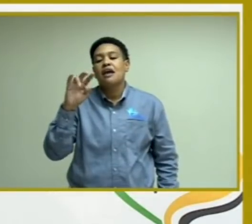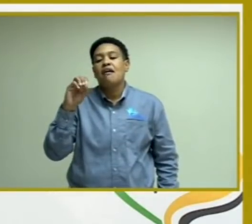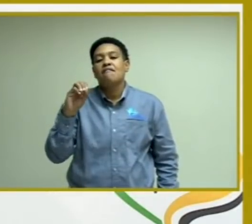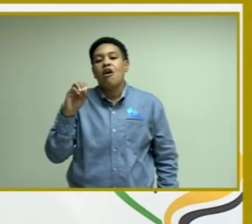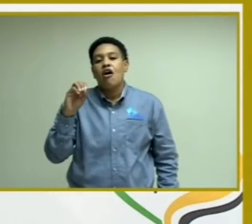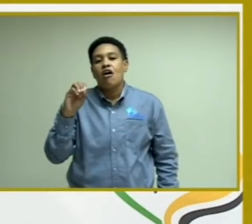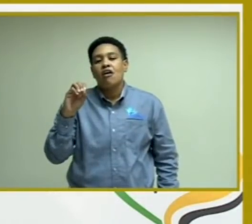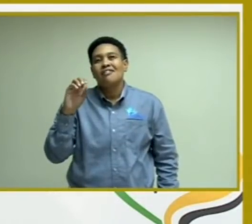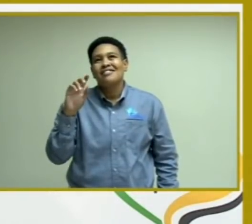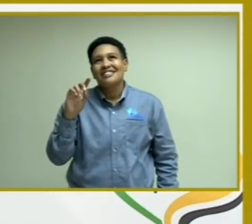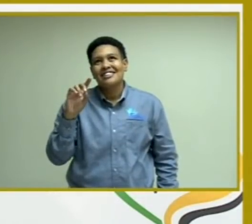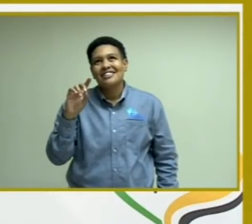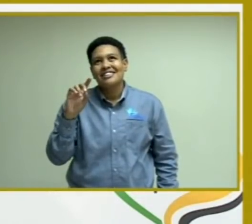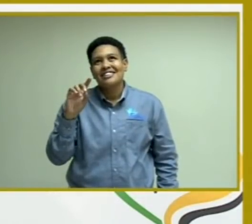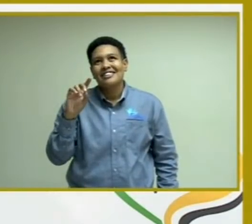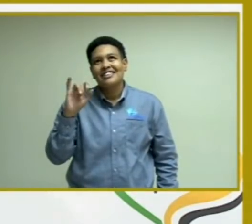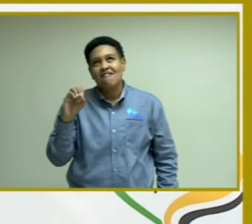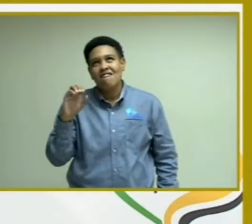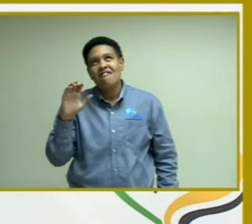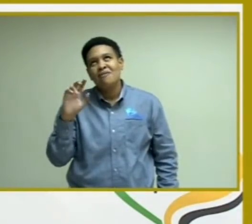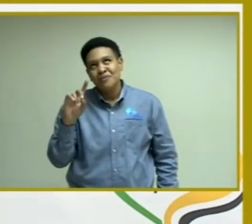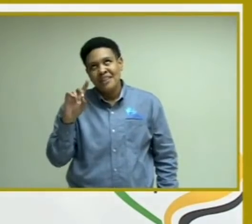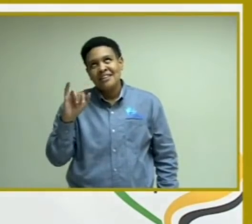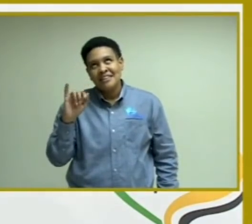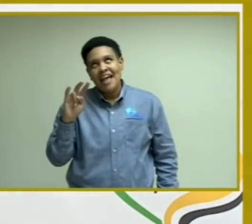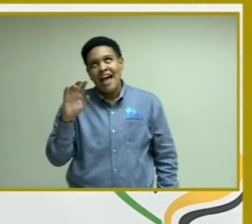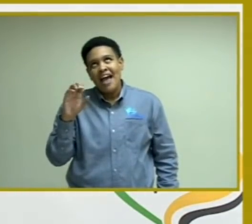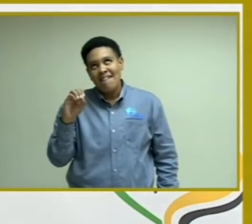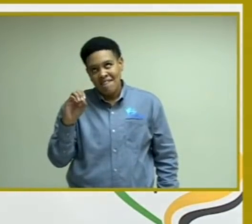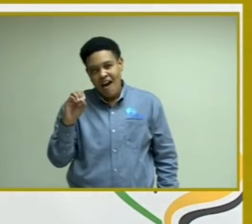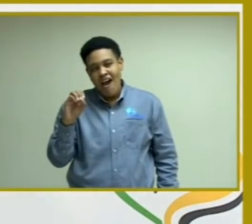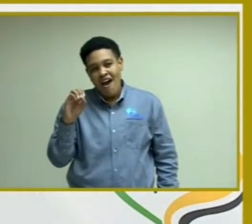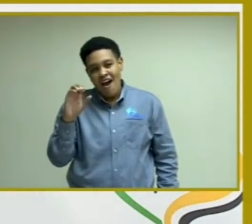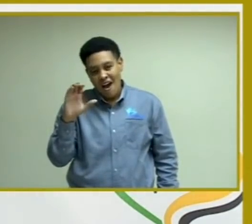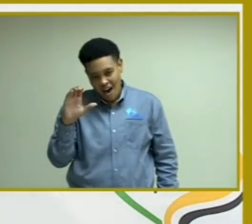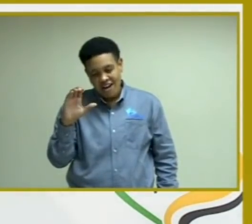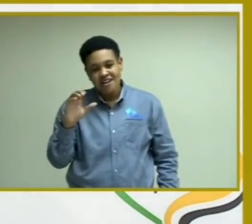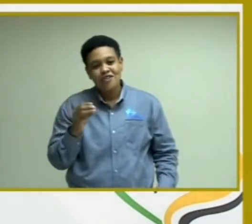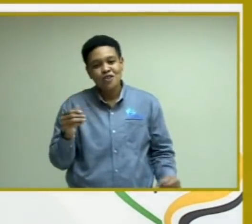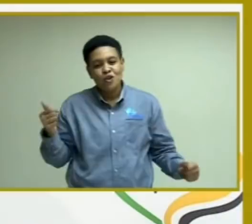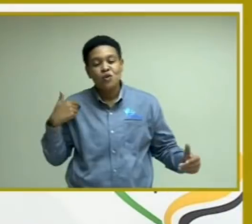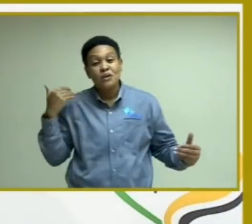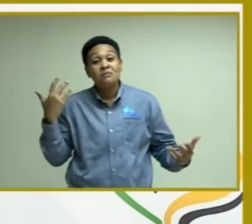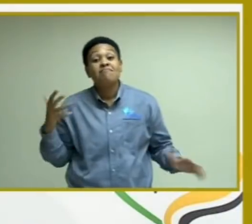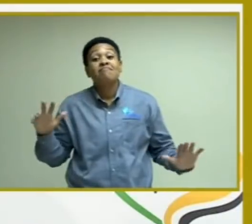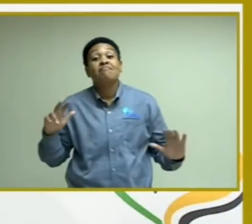and we intend to have the complete vaccination